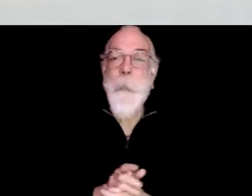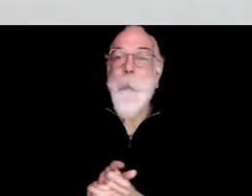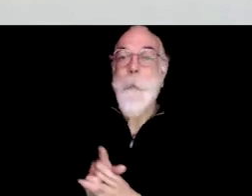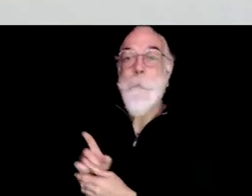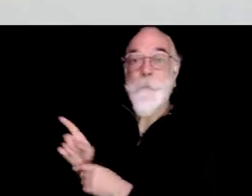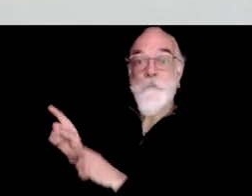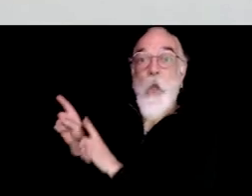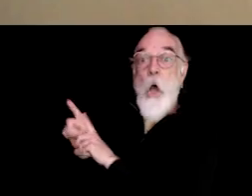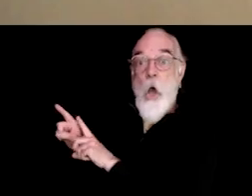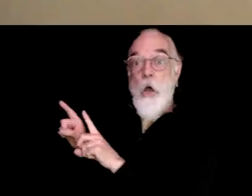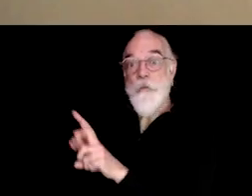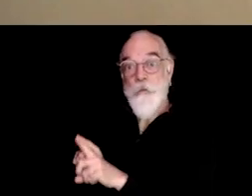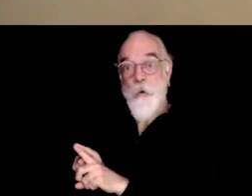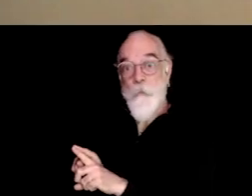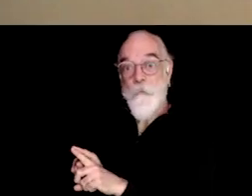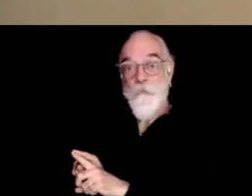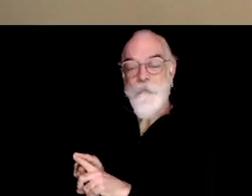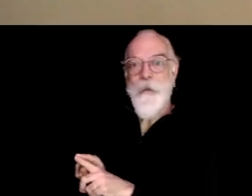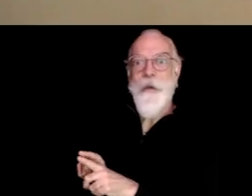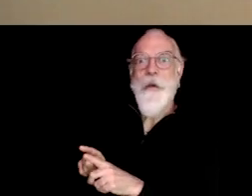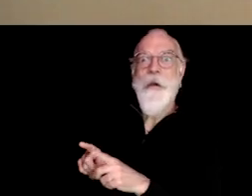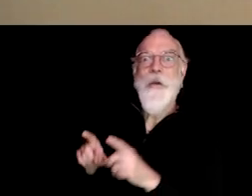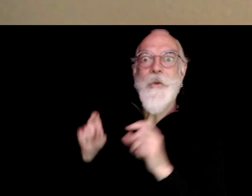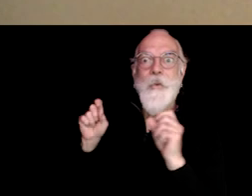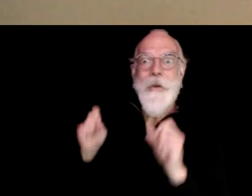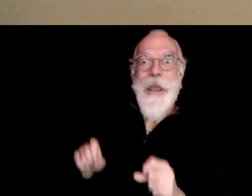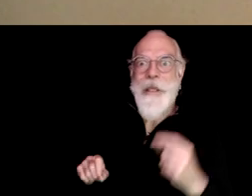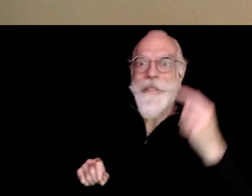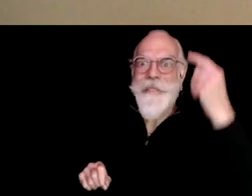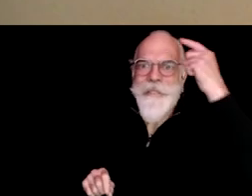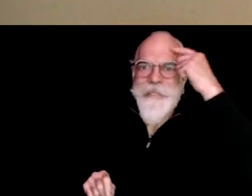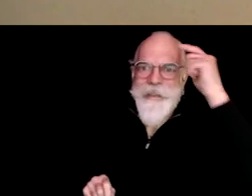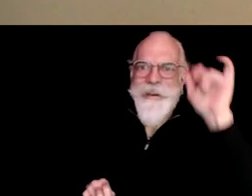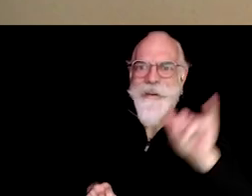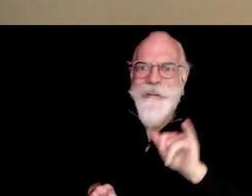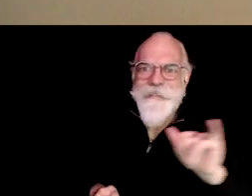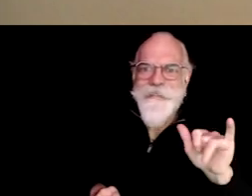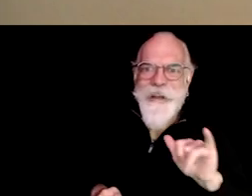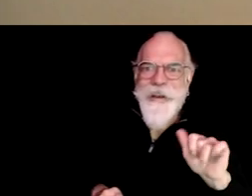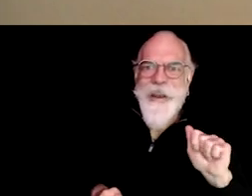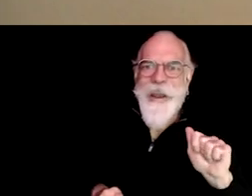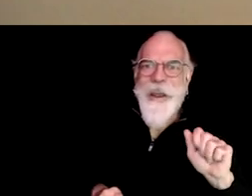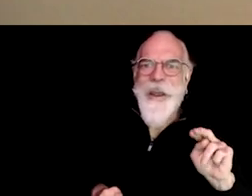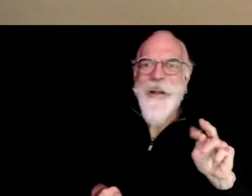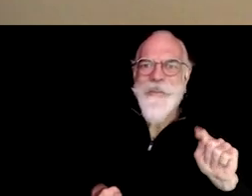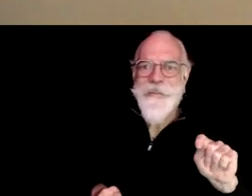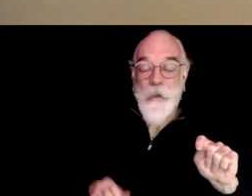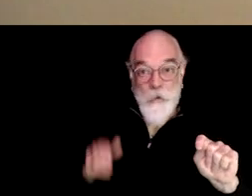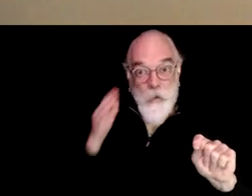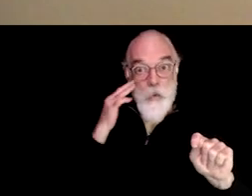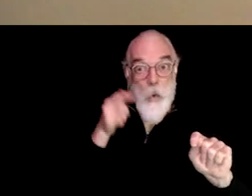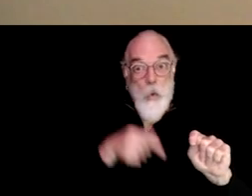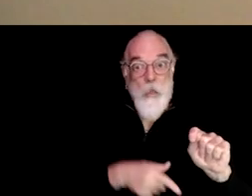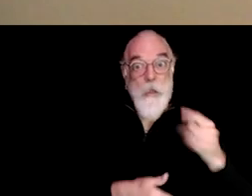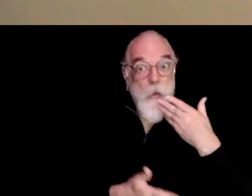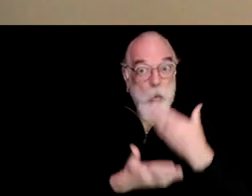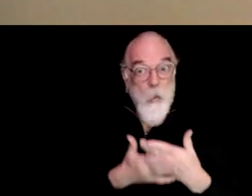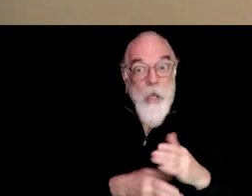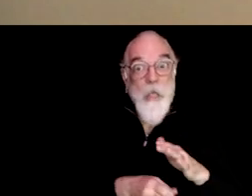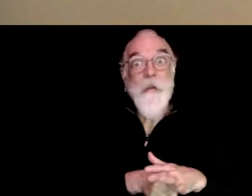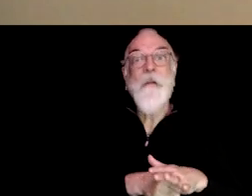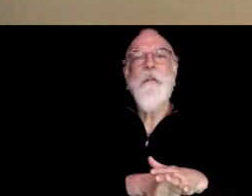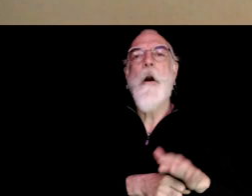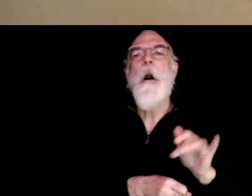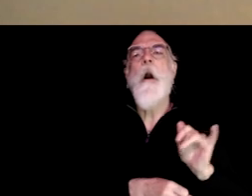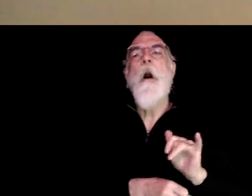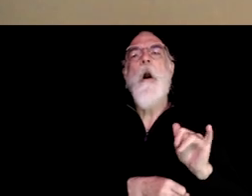And also that she could think like an ant. She knew she knew them well enough to think like